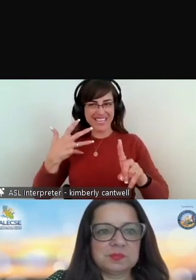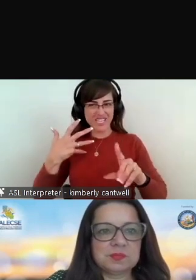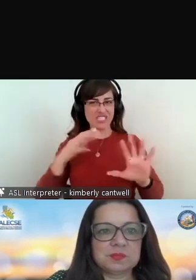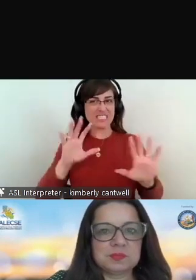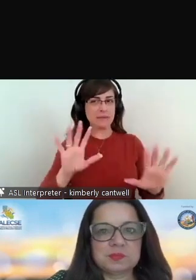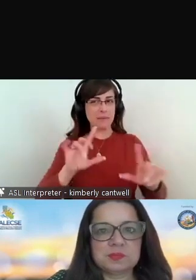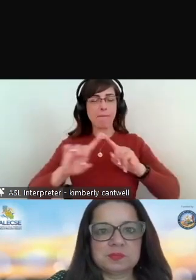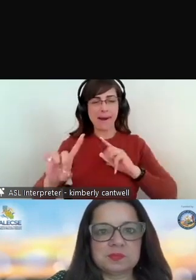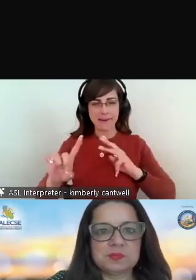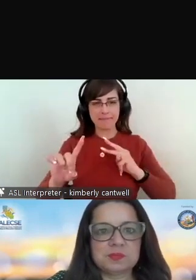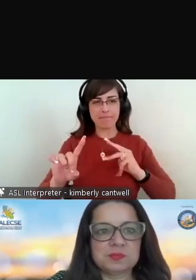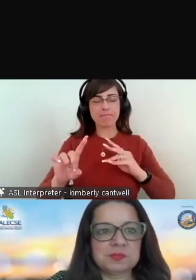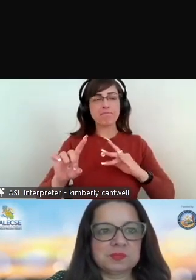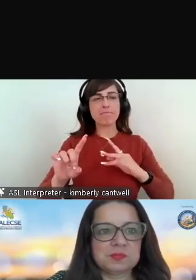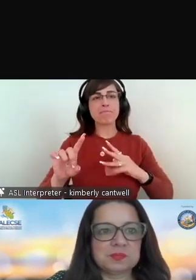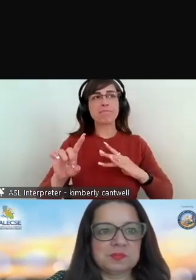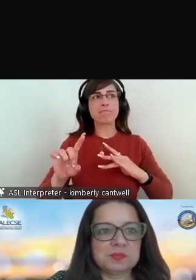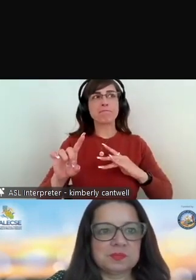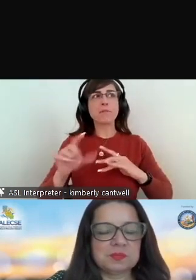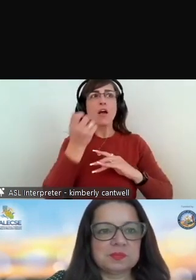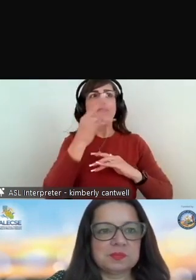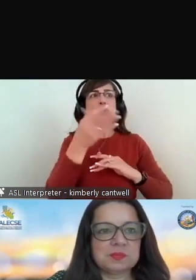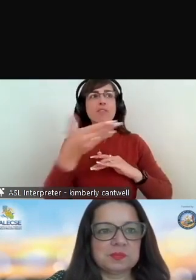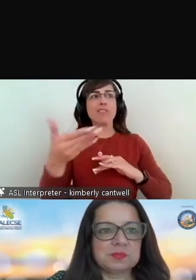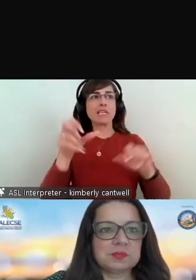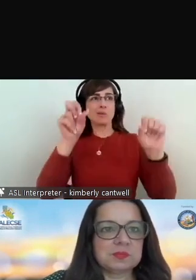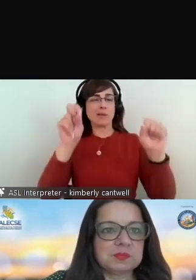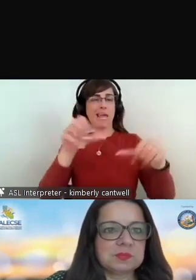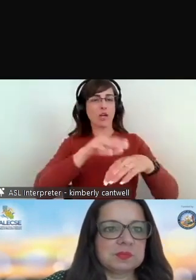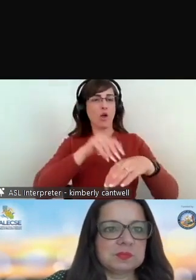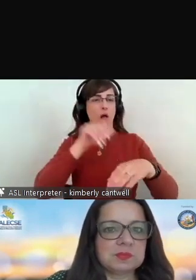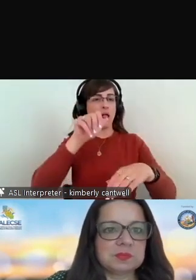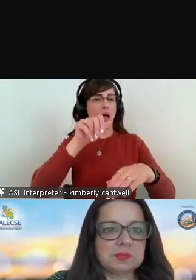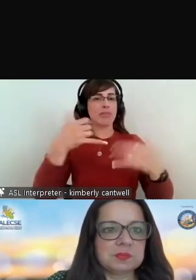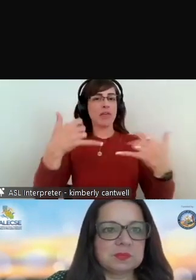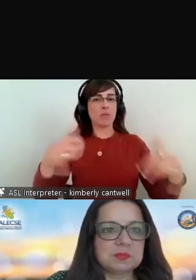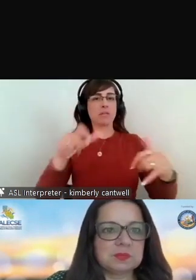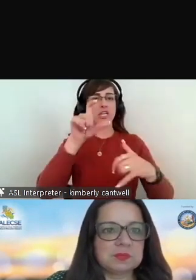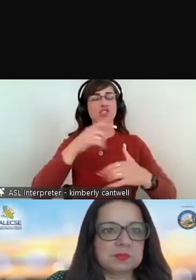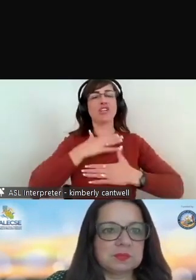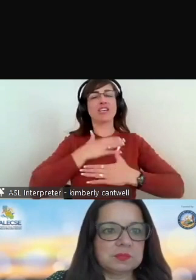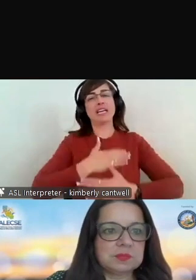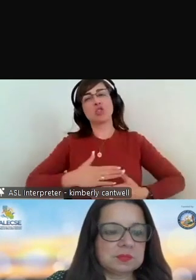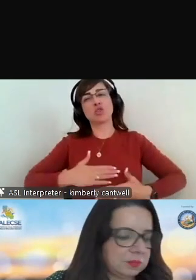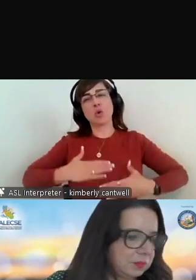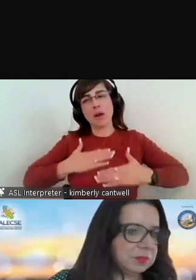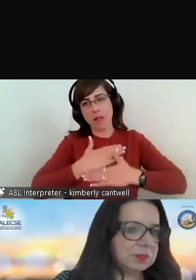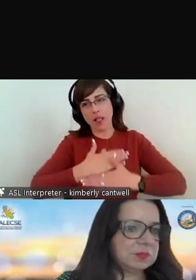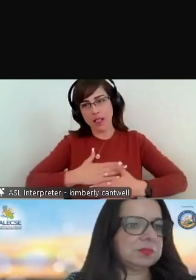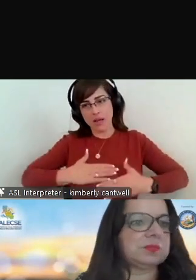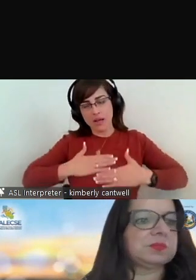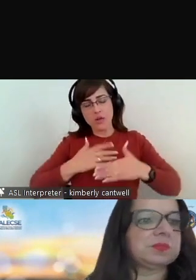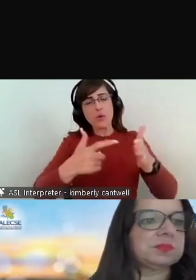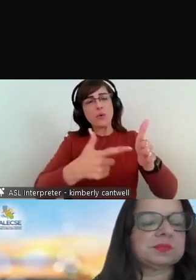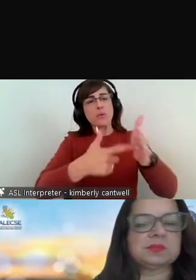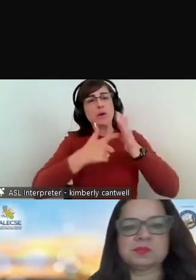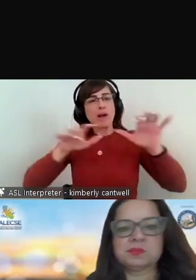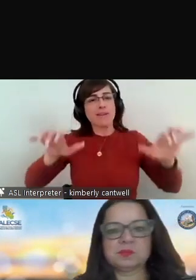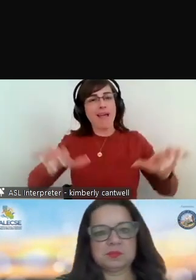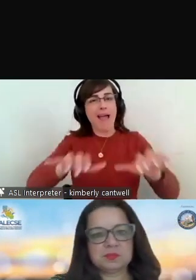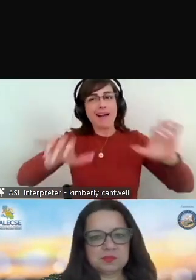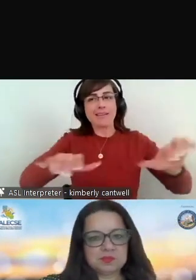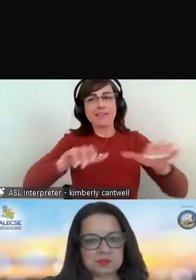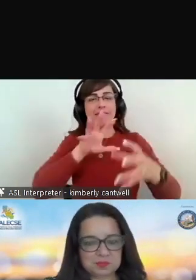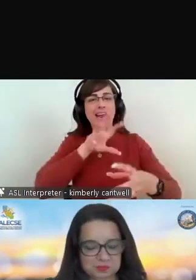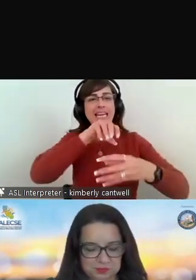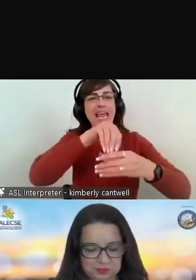but there's a few things we can call out. That play should be enjoyable. It requires active